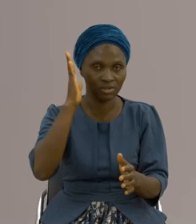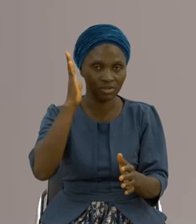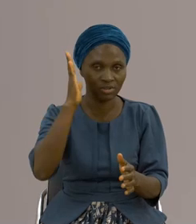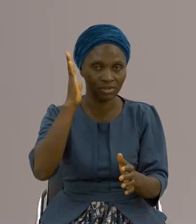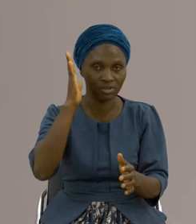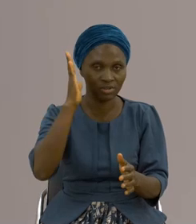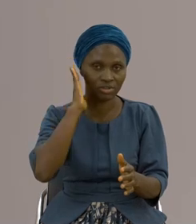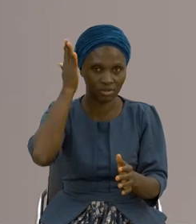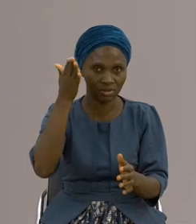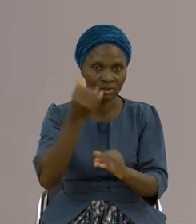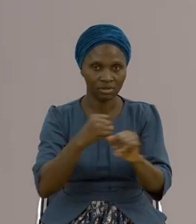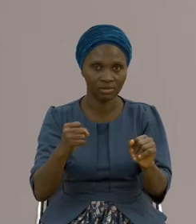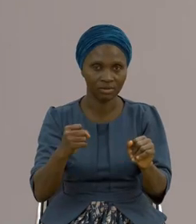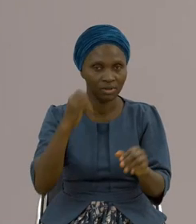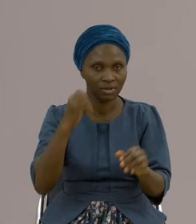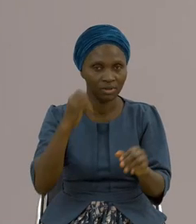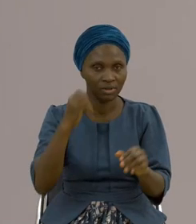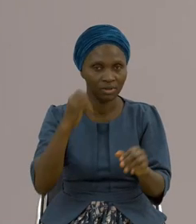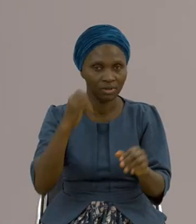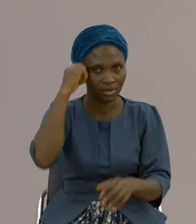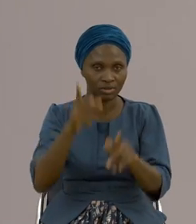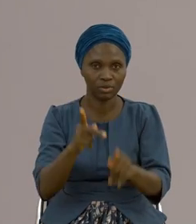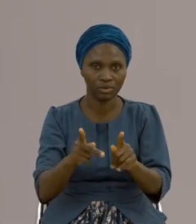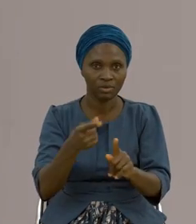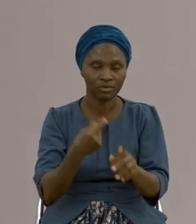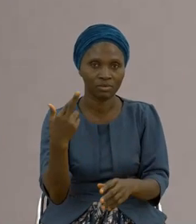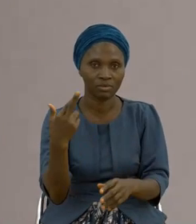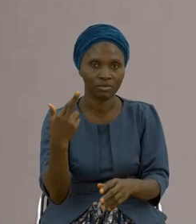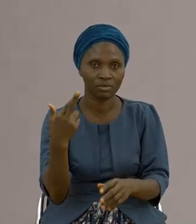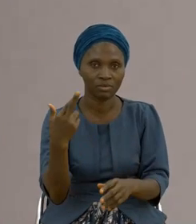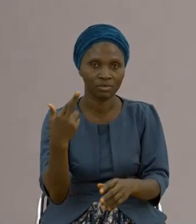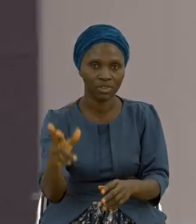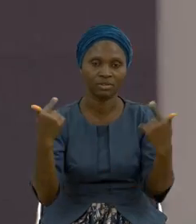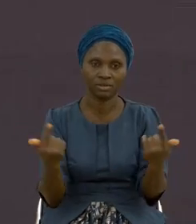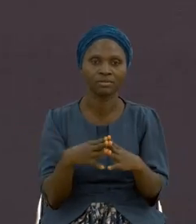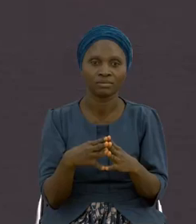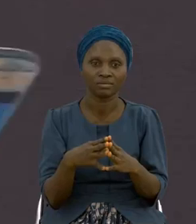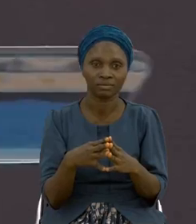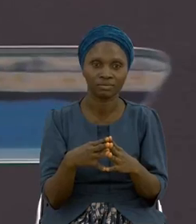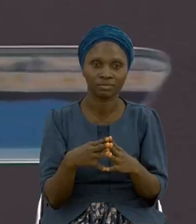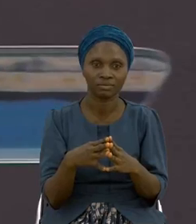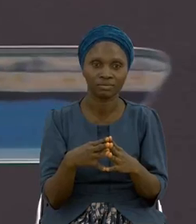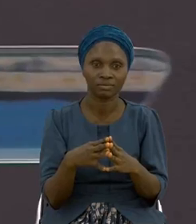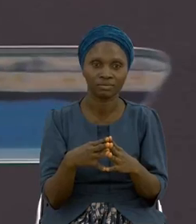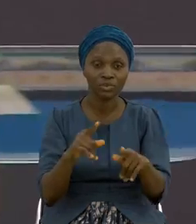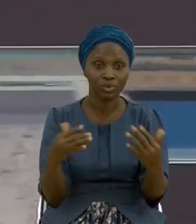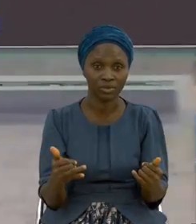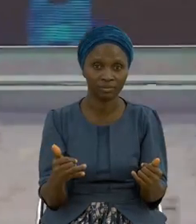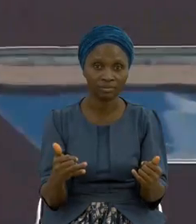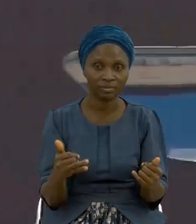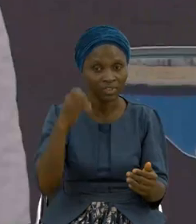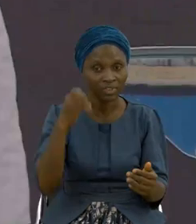his people from their sins but now he has brought forth his son it has